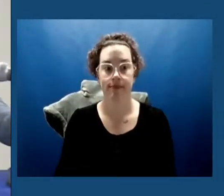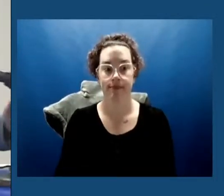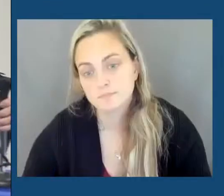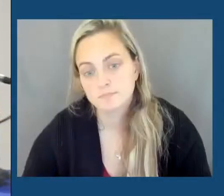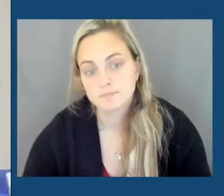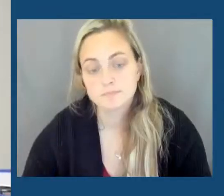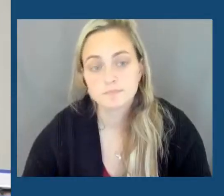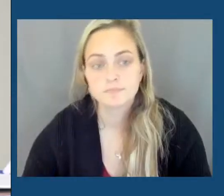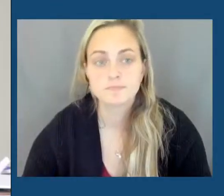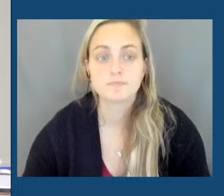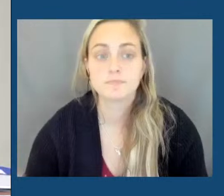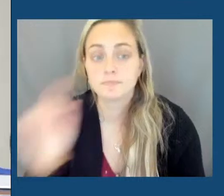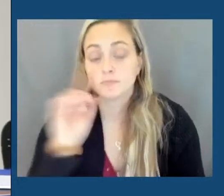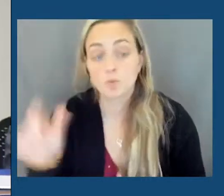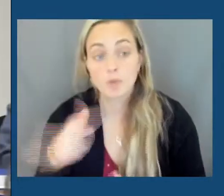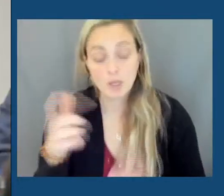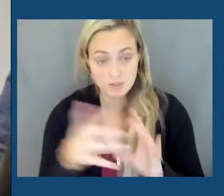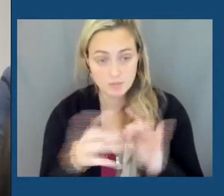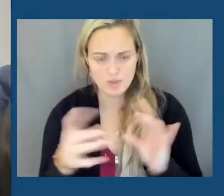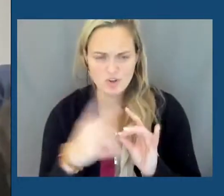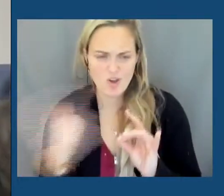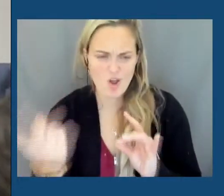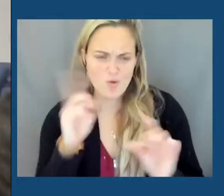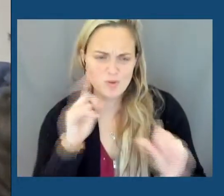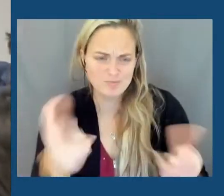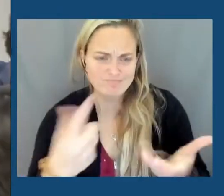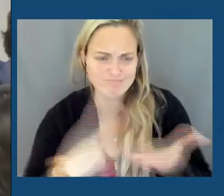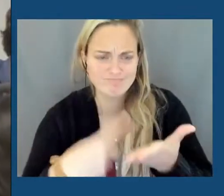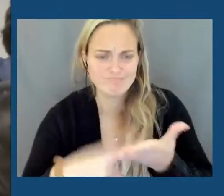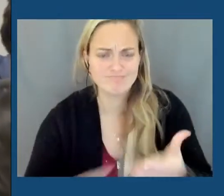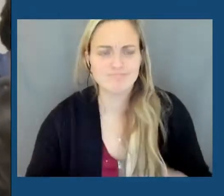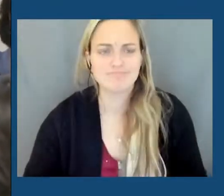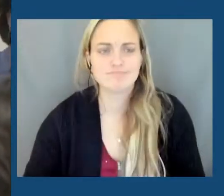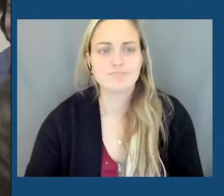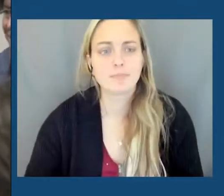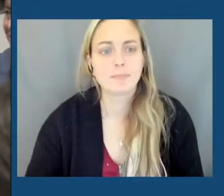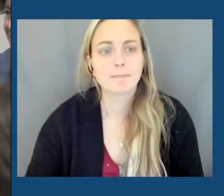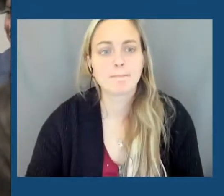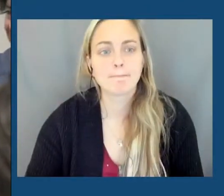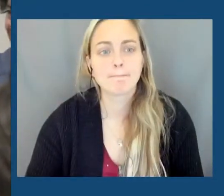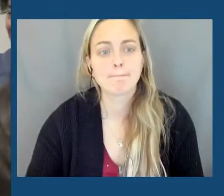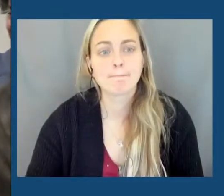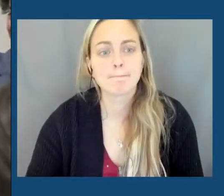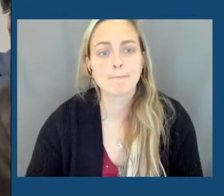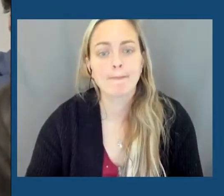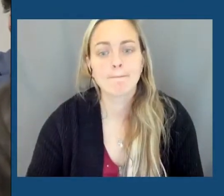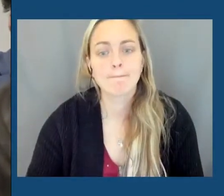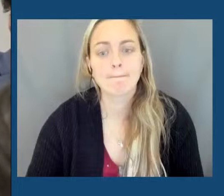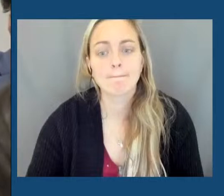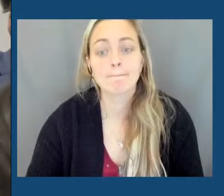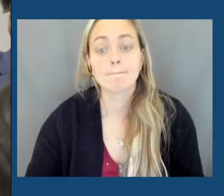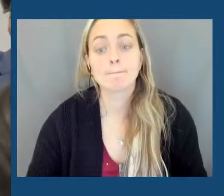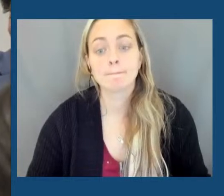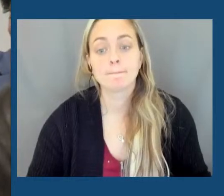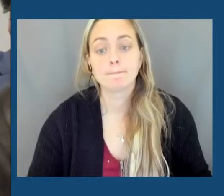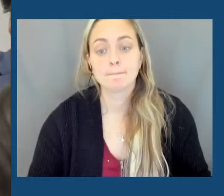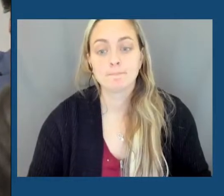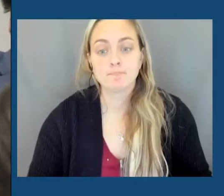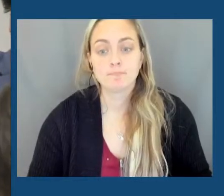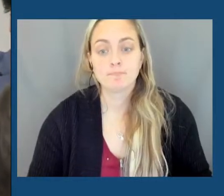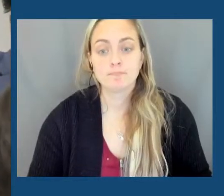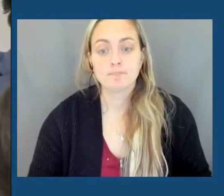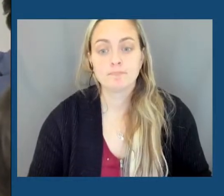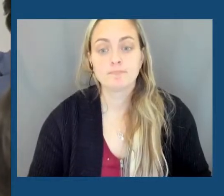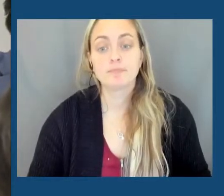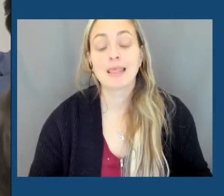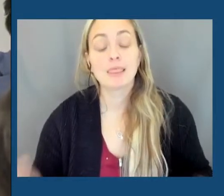Governor have something else to say. Governors always have something to say. An event like this just rekindles the passion that I